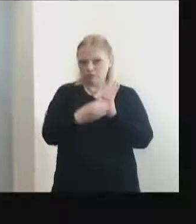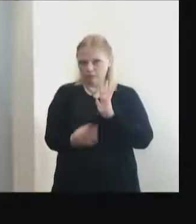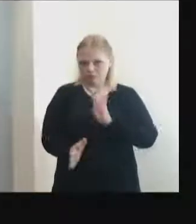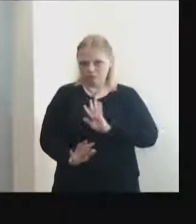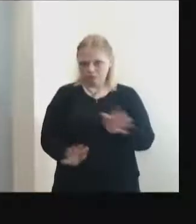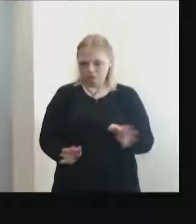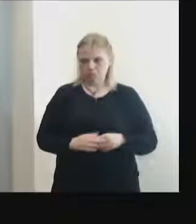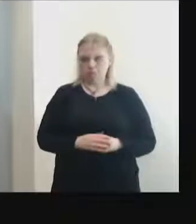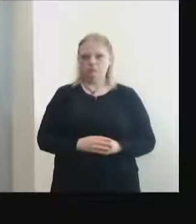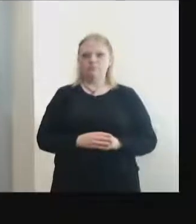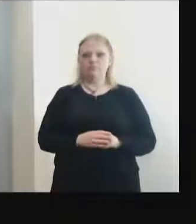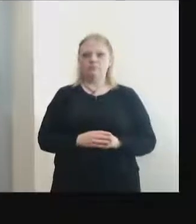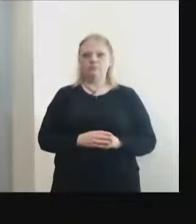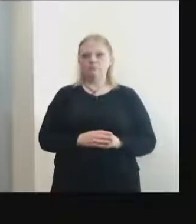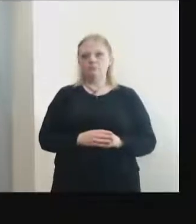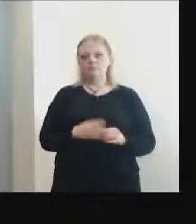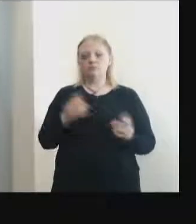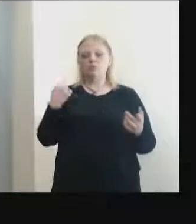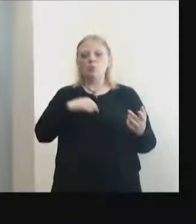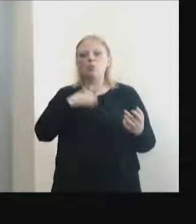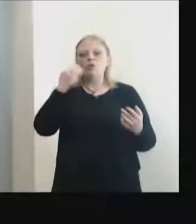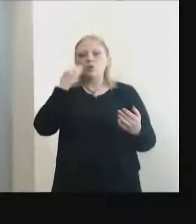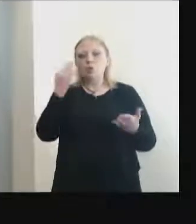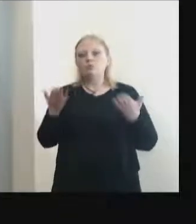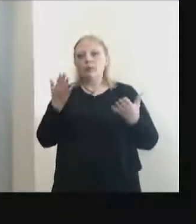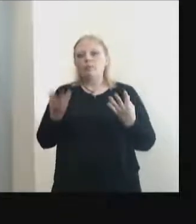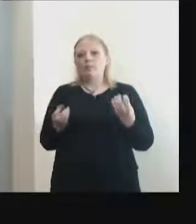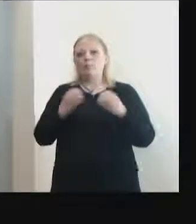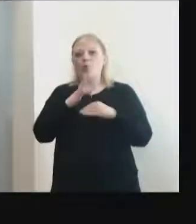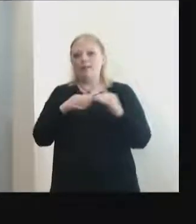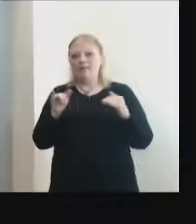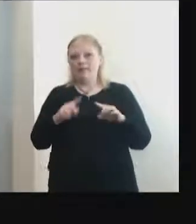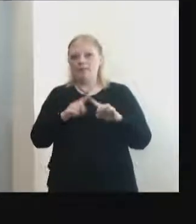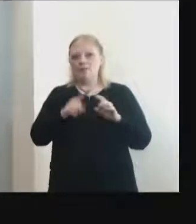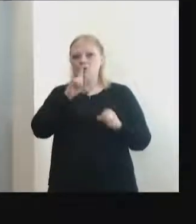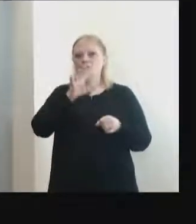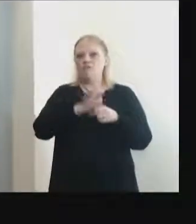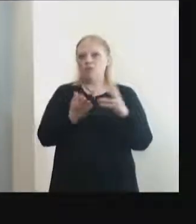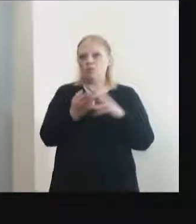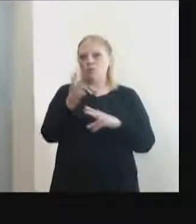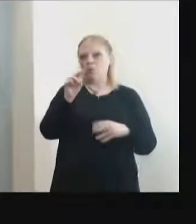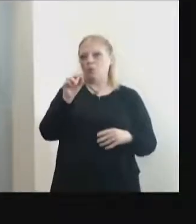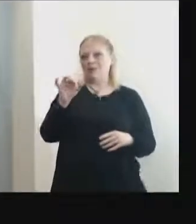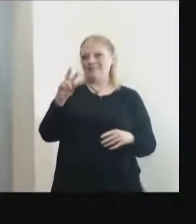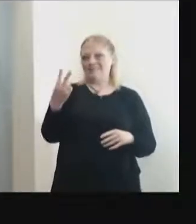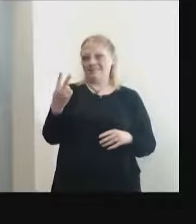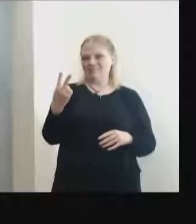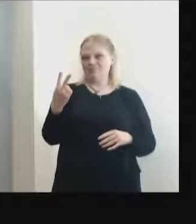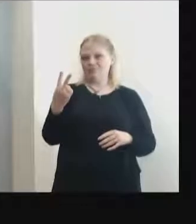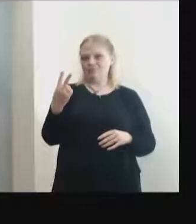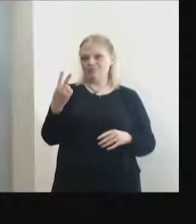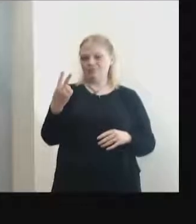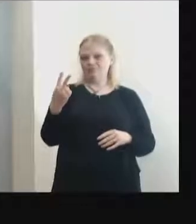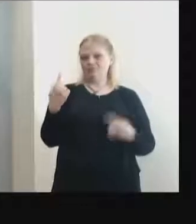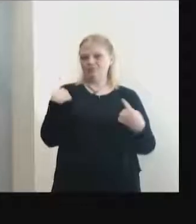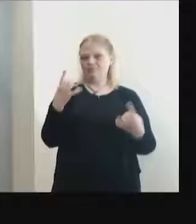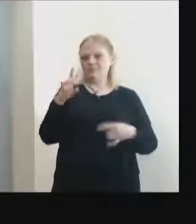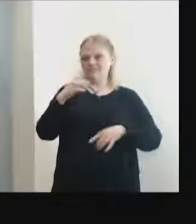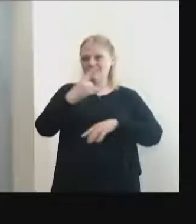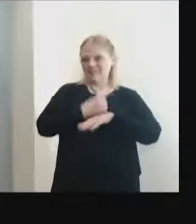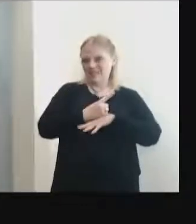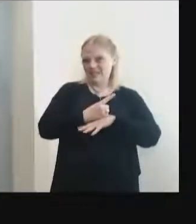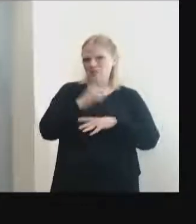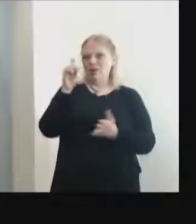know in all likelihood the number is higher, but these are the confirmed ones through May 2nd. During the last 7 days,